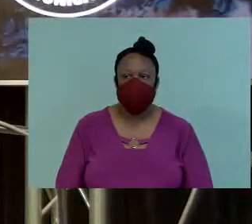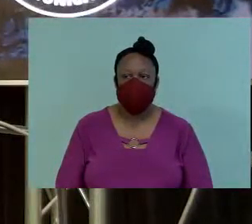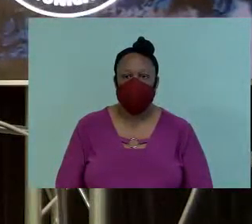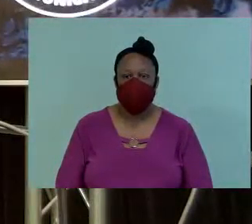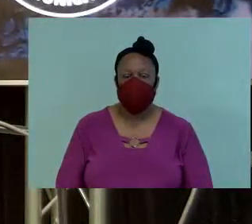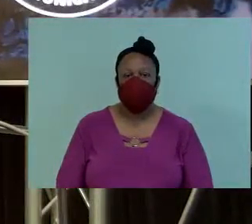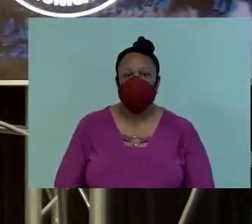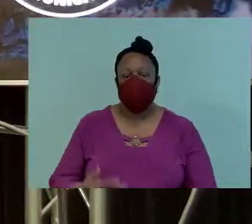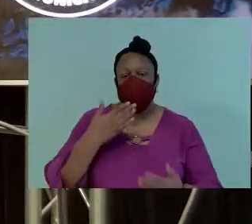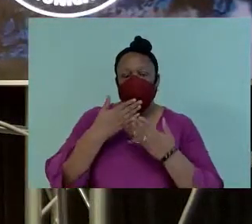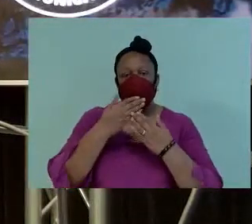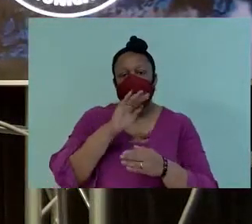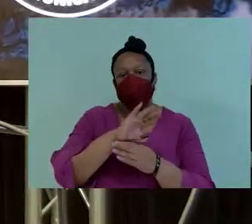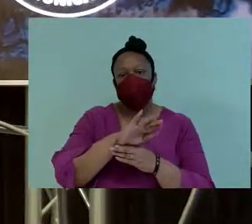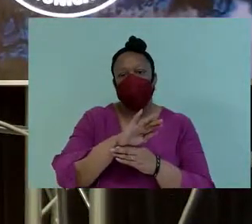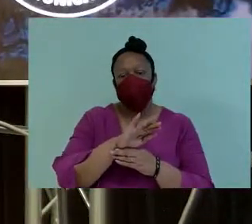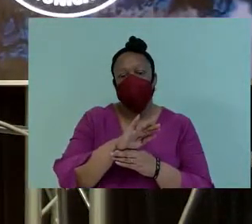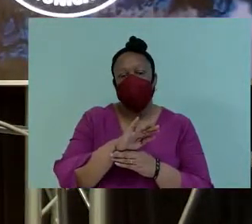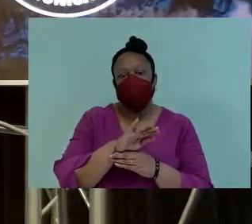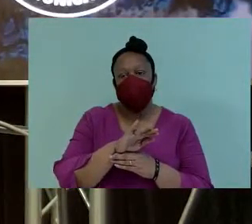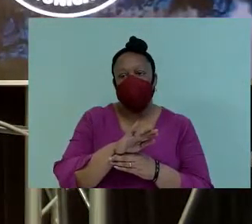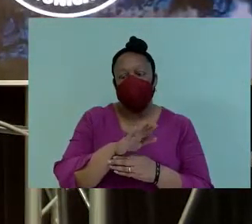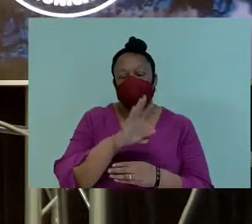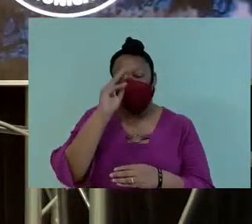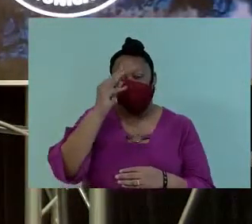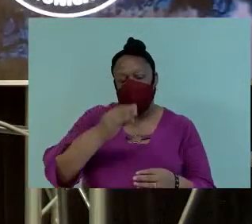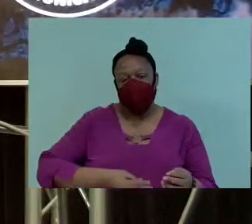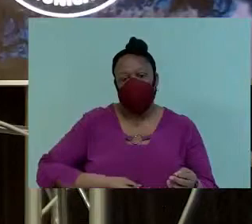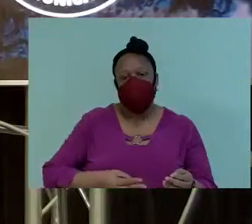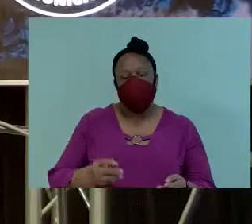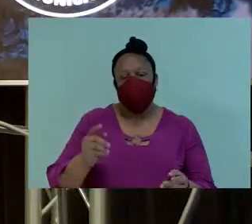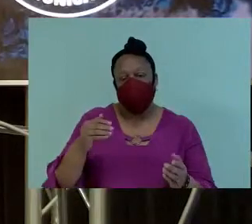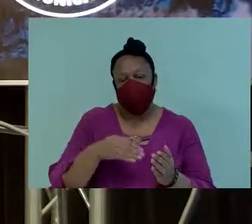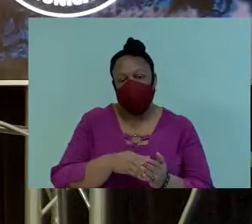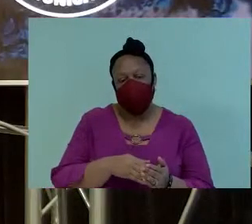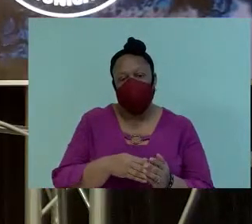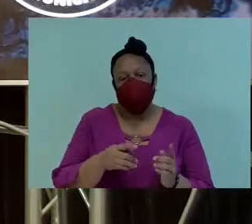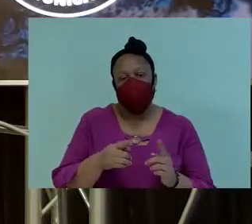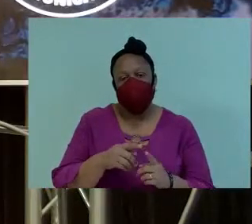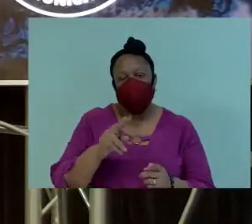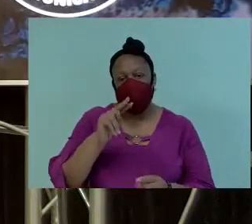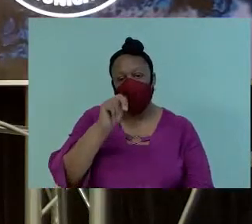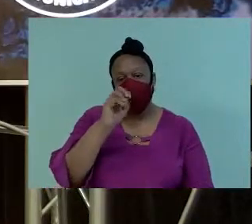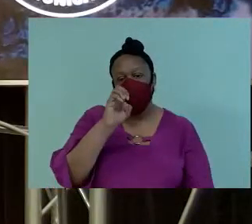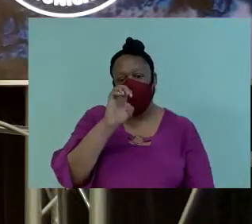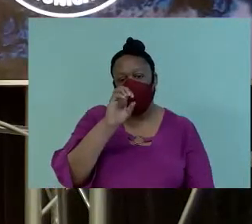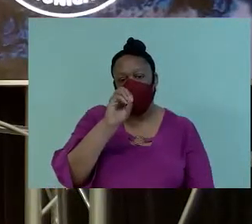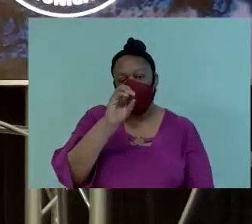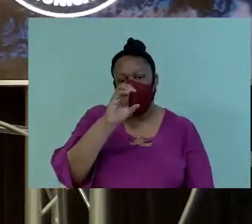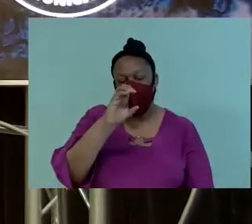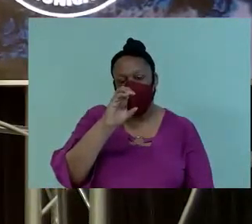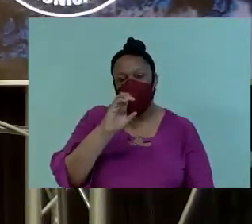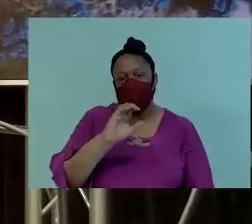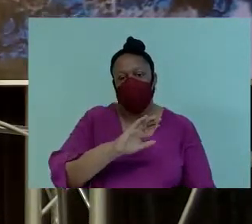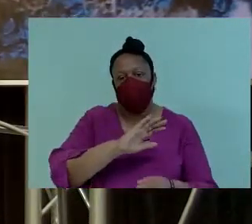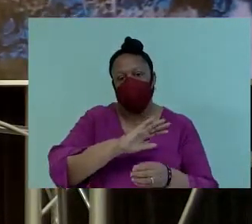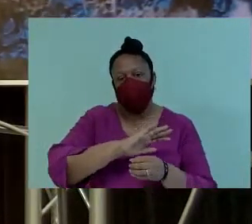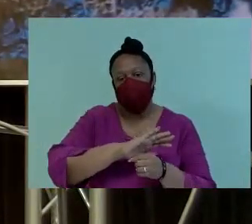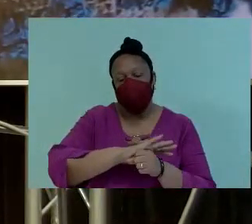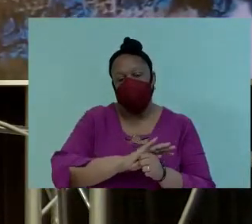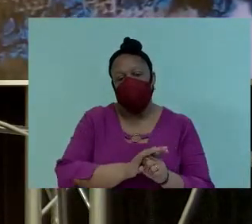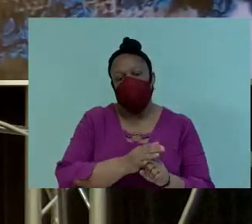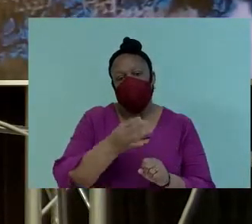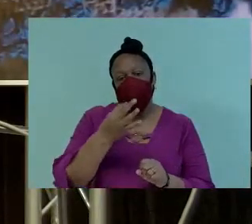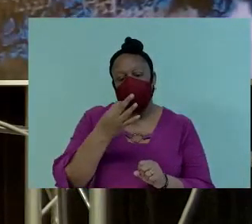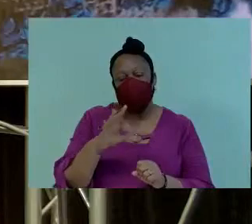A pleasant afternoon and welcome once more to the National Emergency Operations